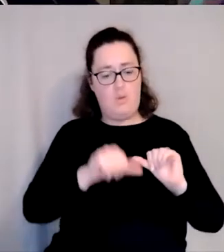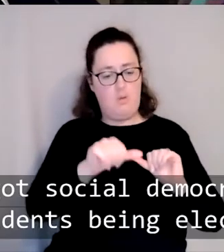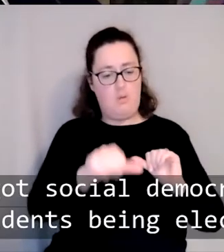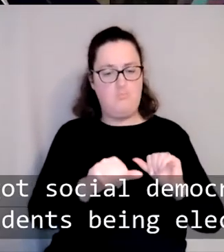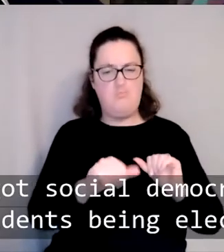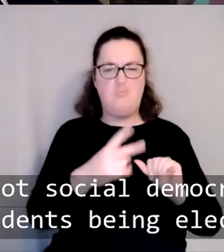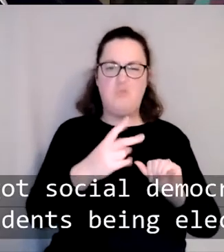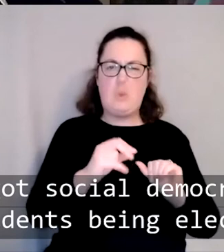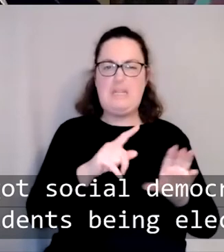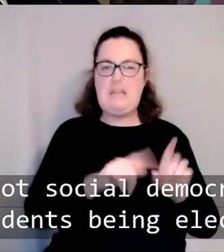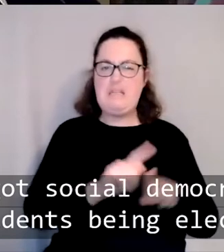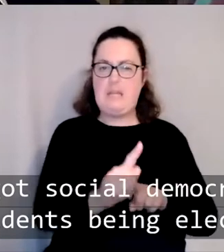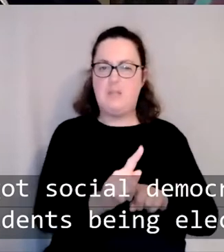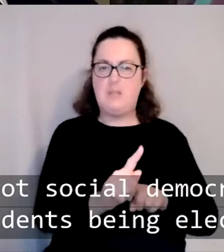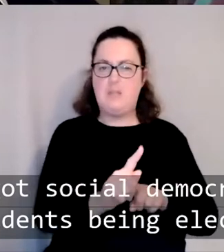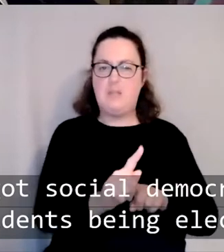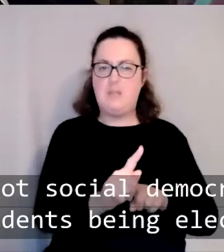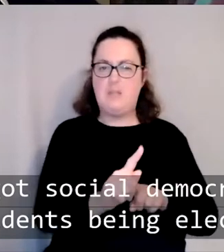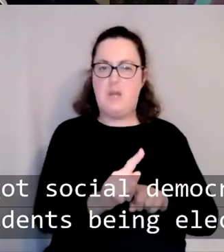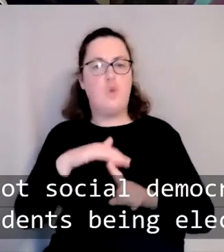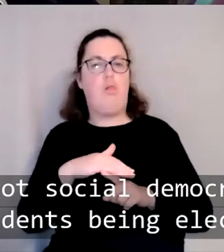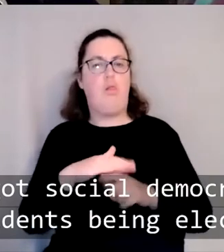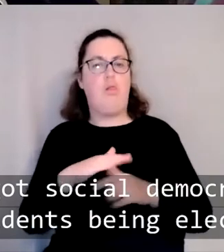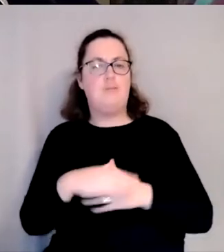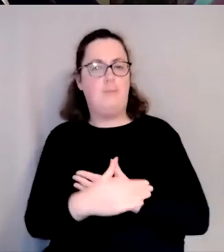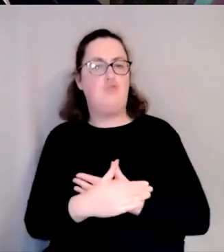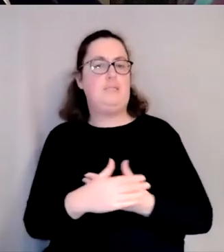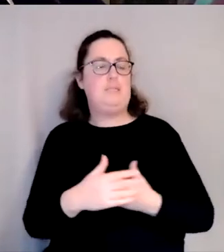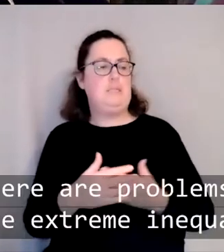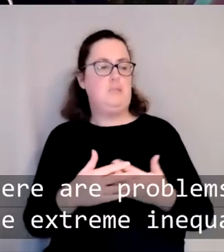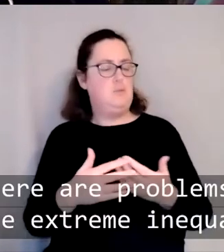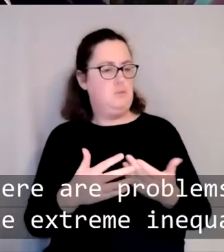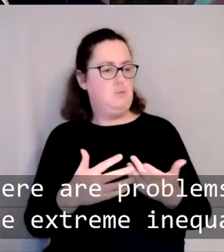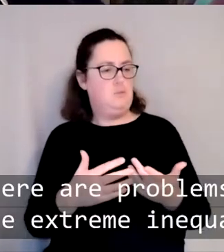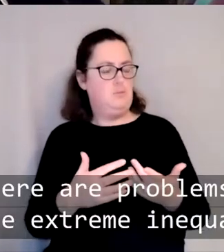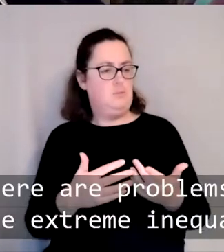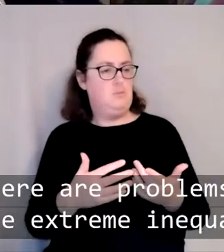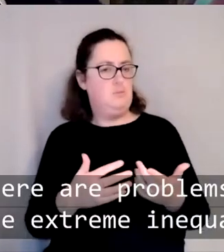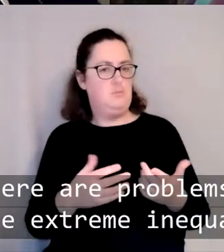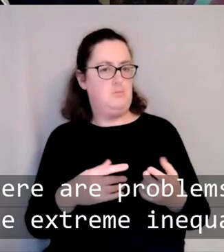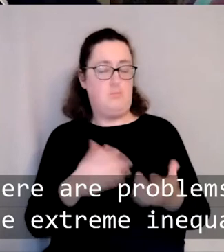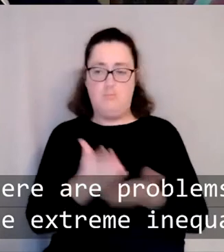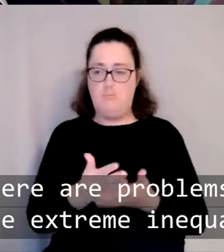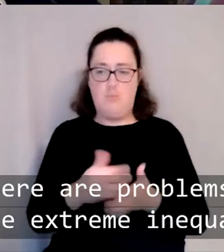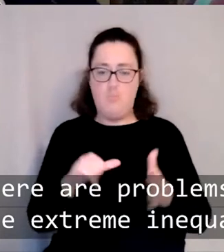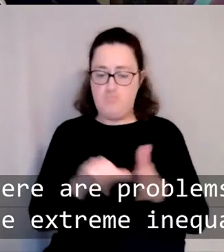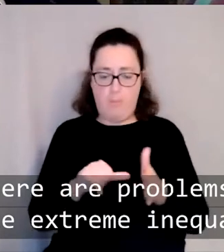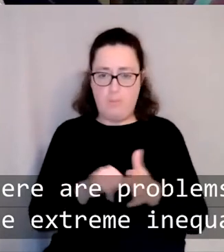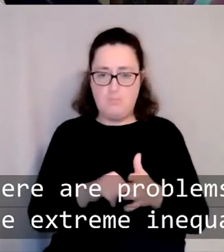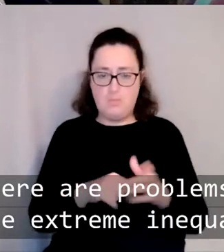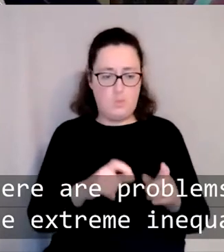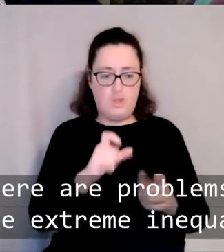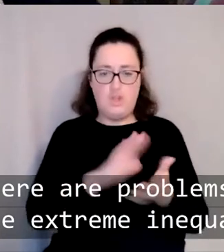left, you got social democratic presidents being elected. There are problems with Chile, quite